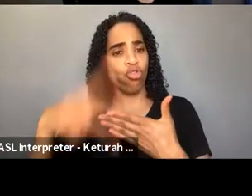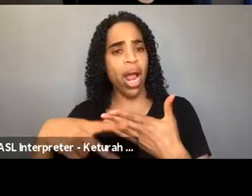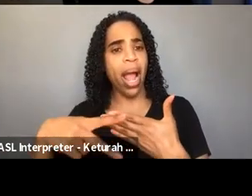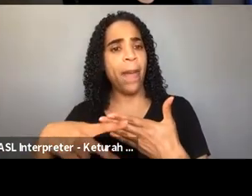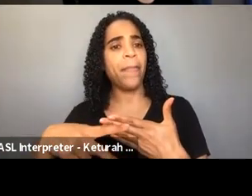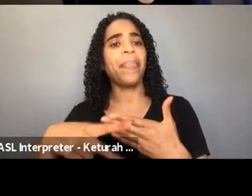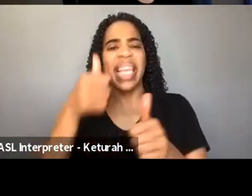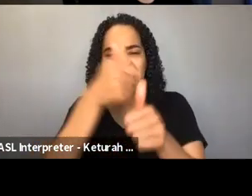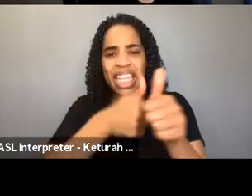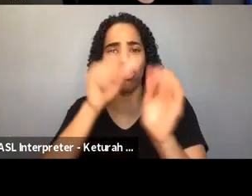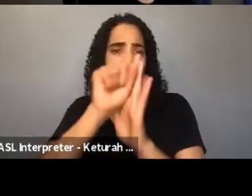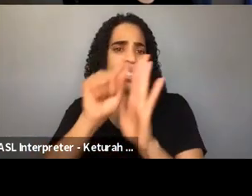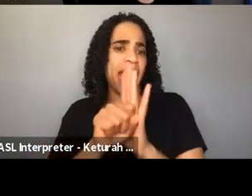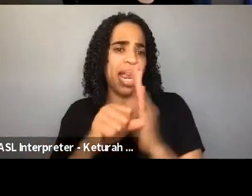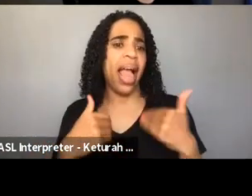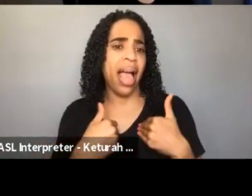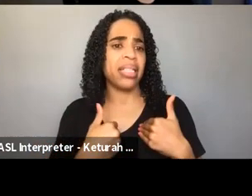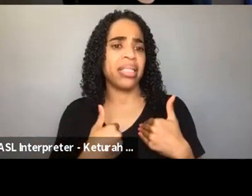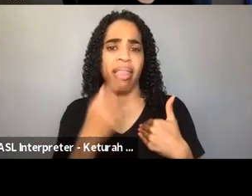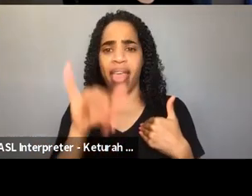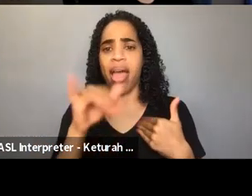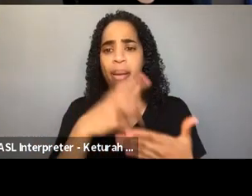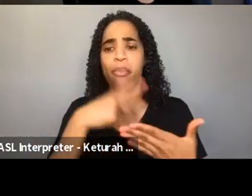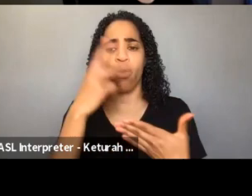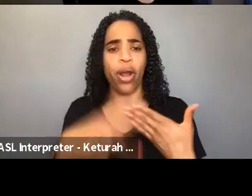state. And I would be